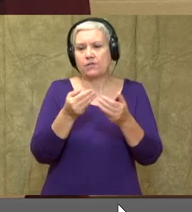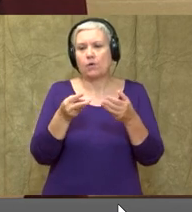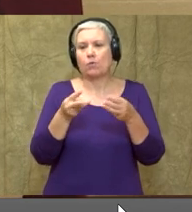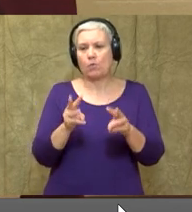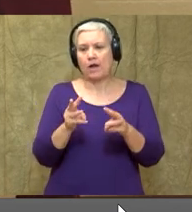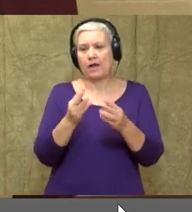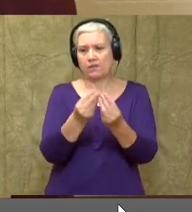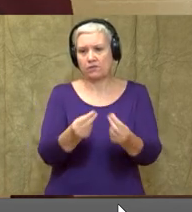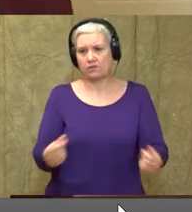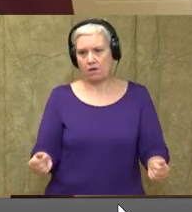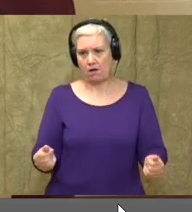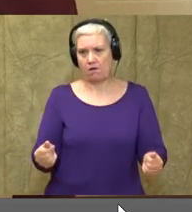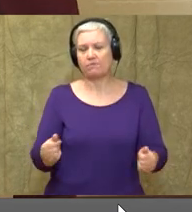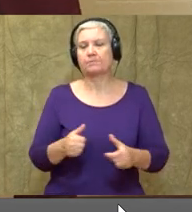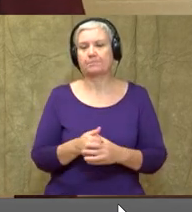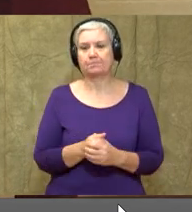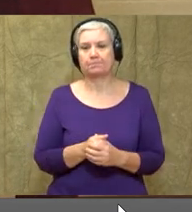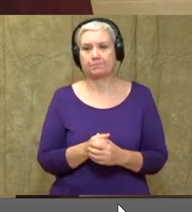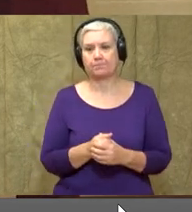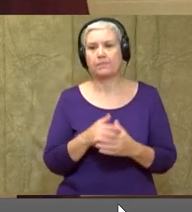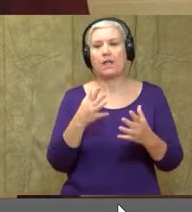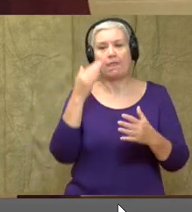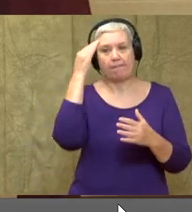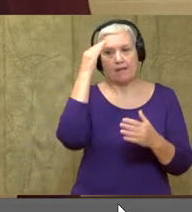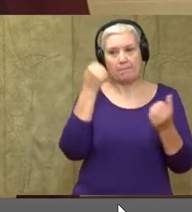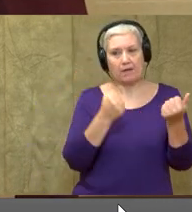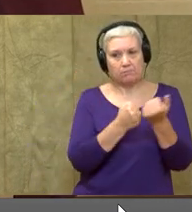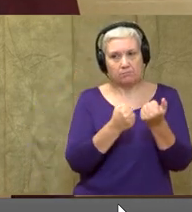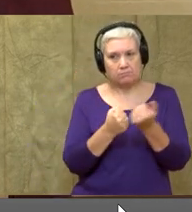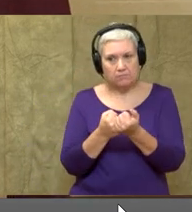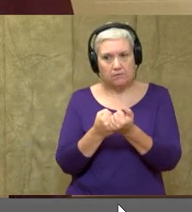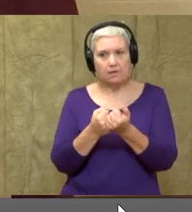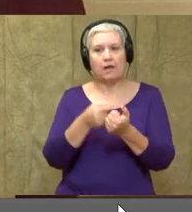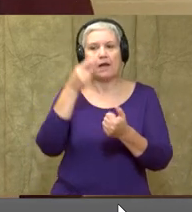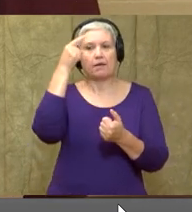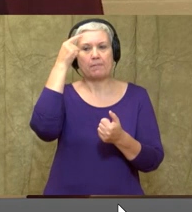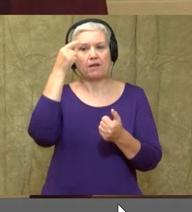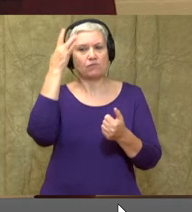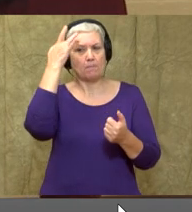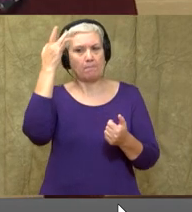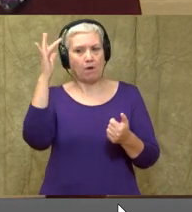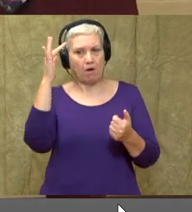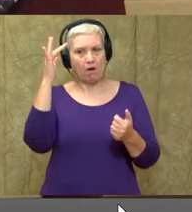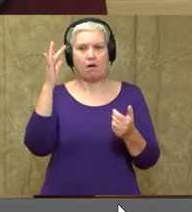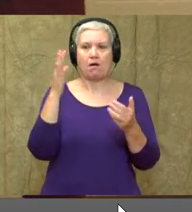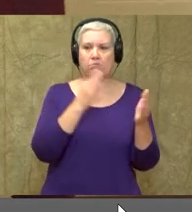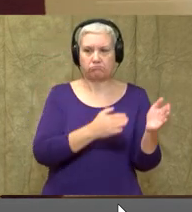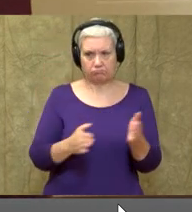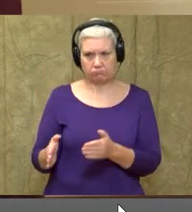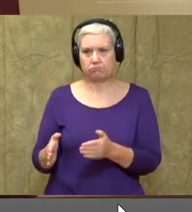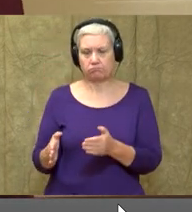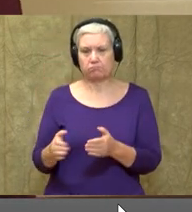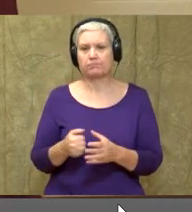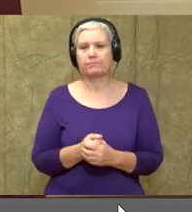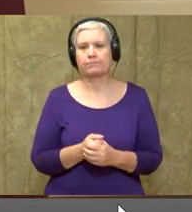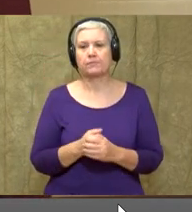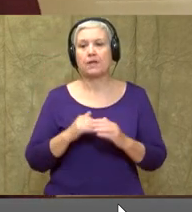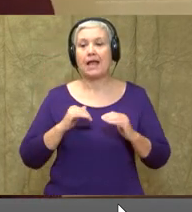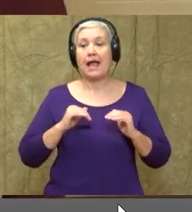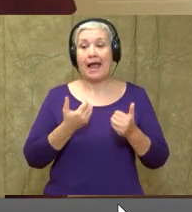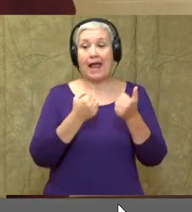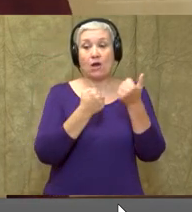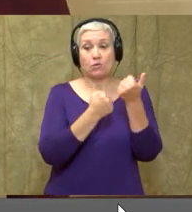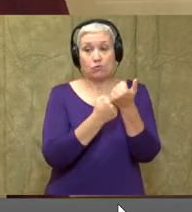those. Okay, so thinking about structure and then thinking about efficient strategies, the theme that I want us thinking about is how